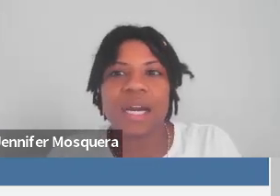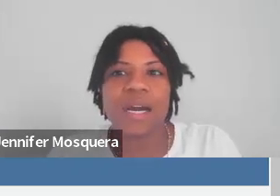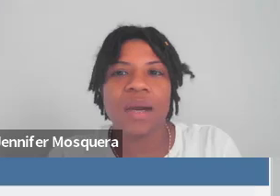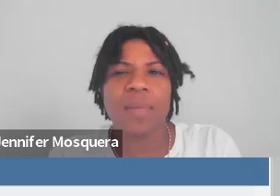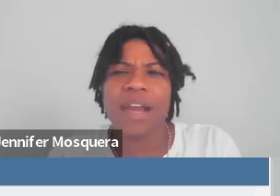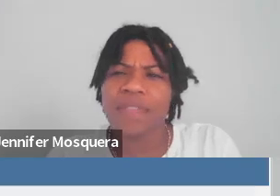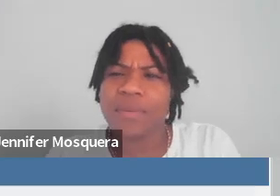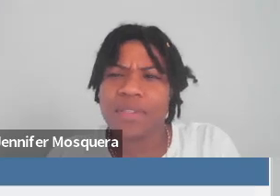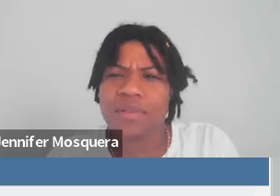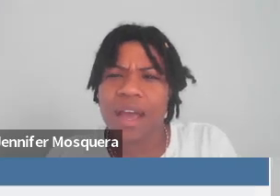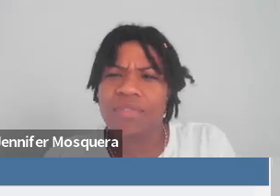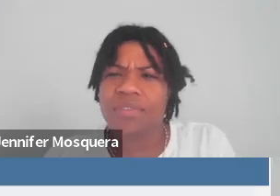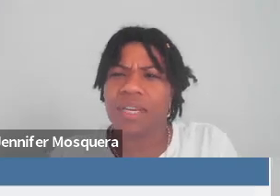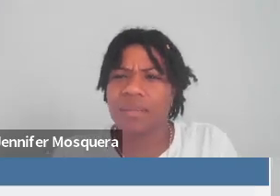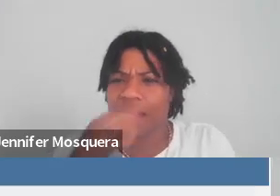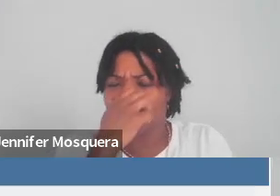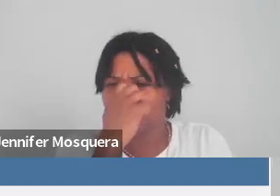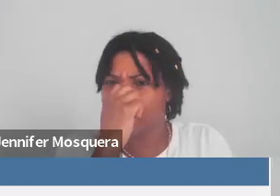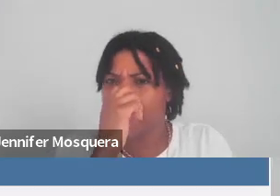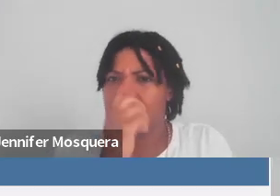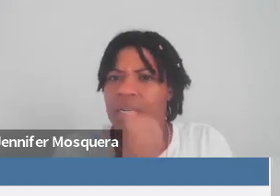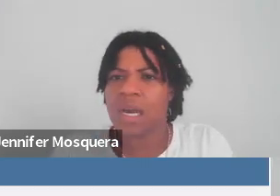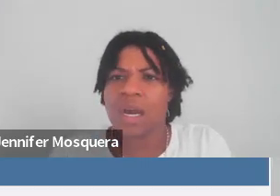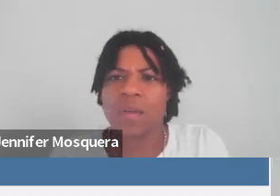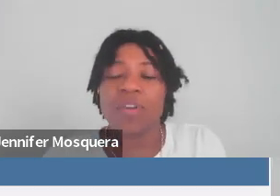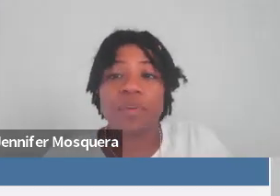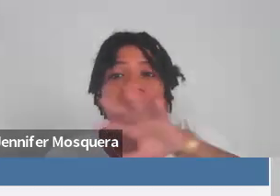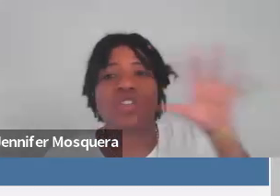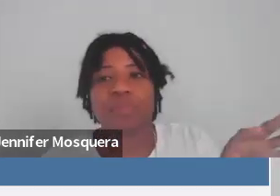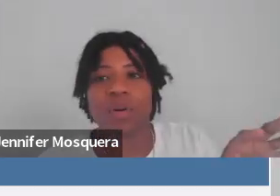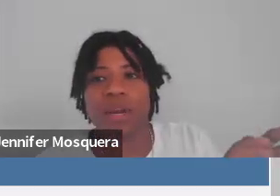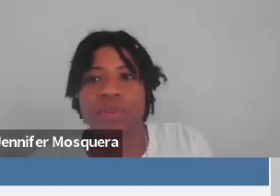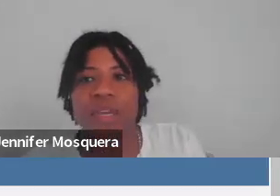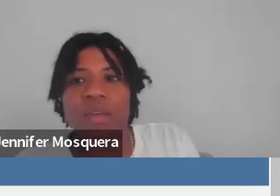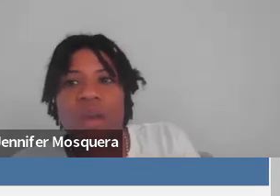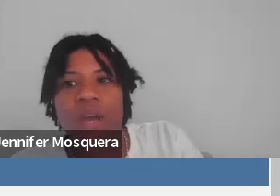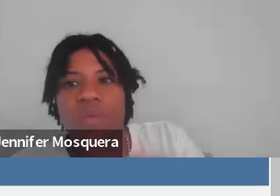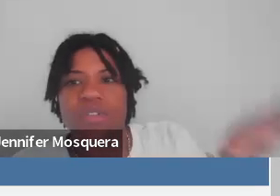yet. I think we do have a story in the backlog for that, but for projects and